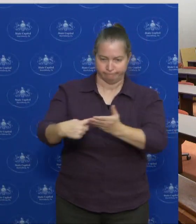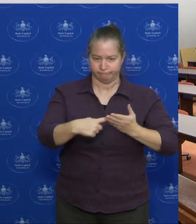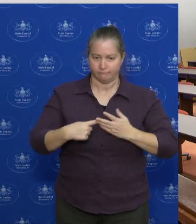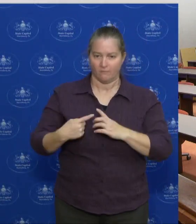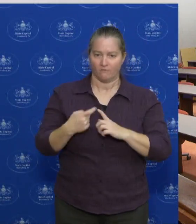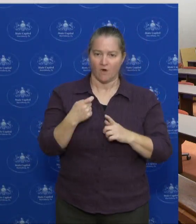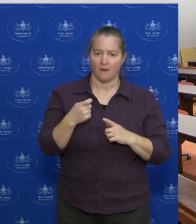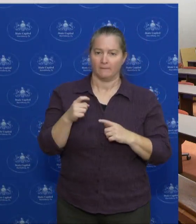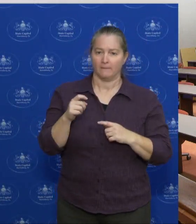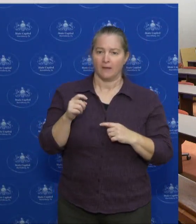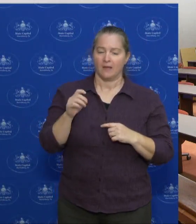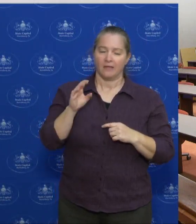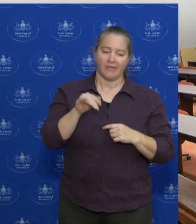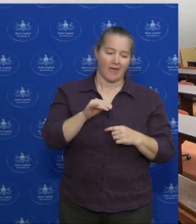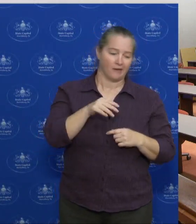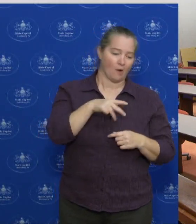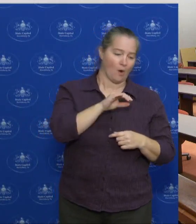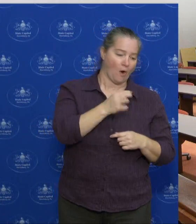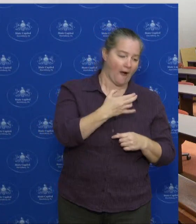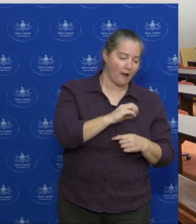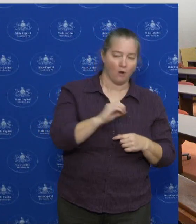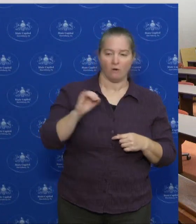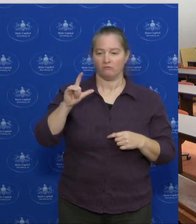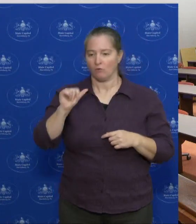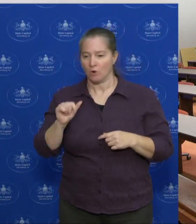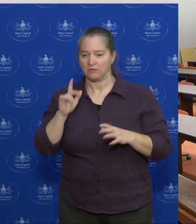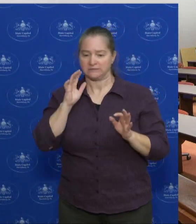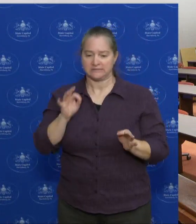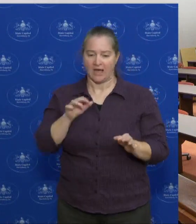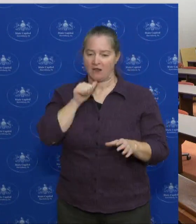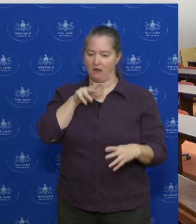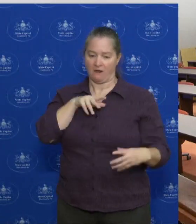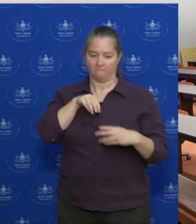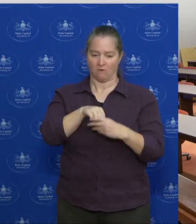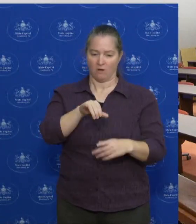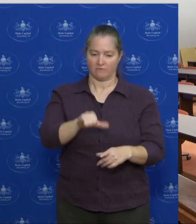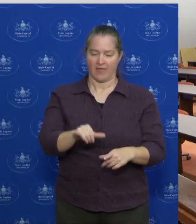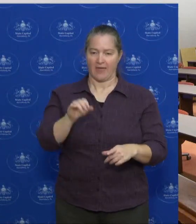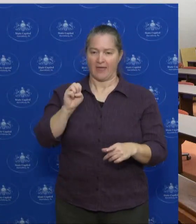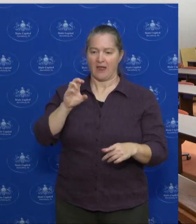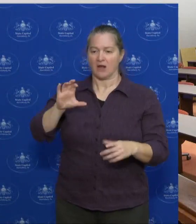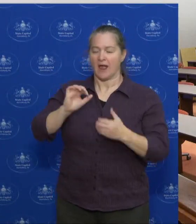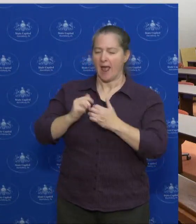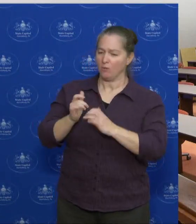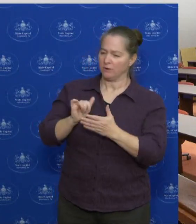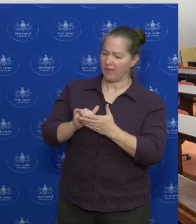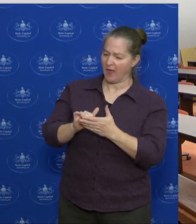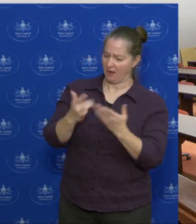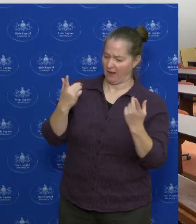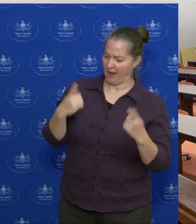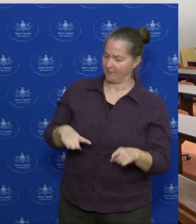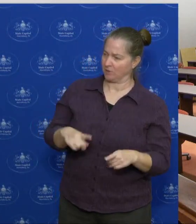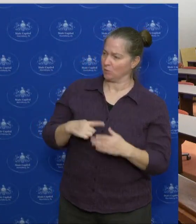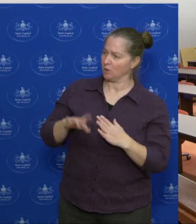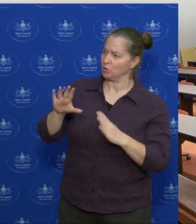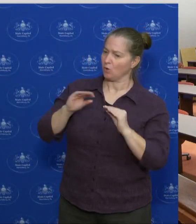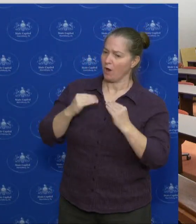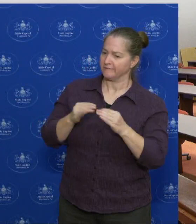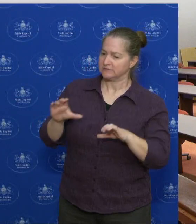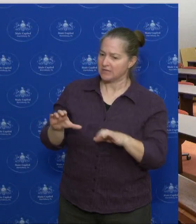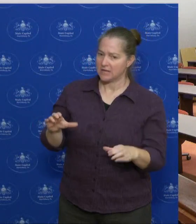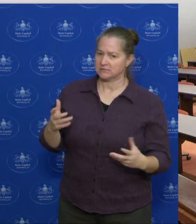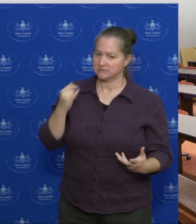they pulled out. If the Commonwealth would pull out of it and not participate, how would that adverse what your office does,